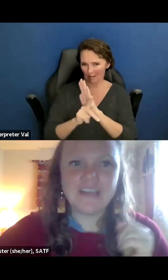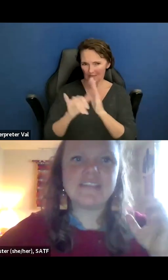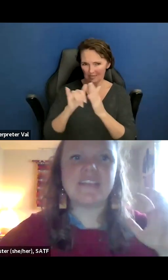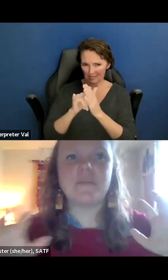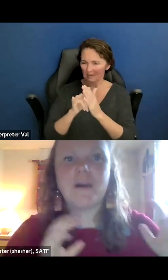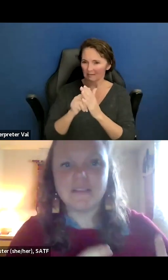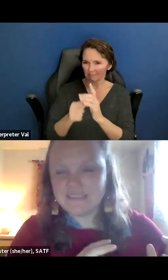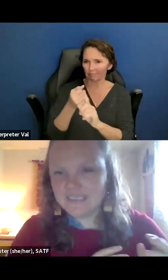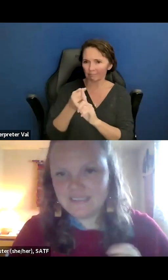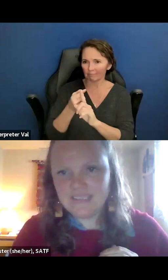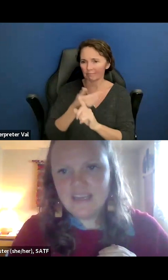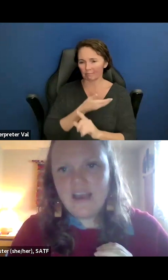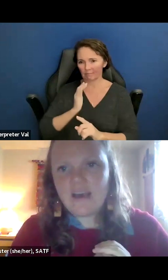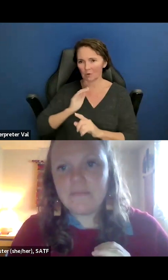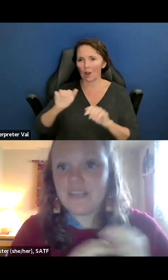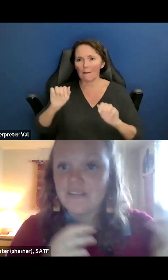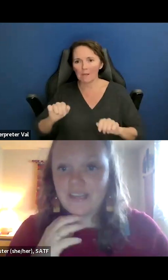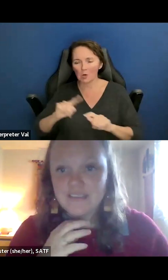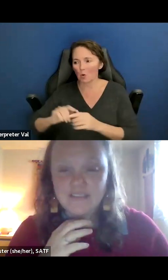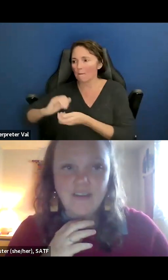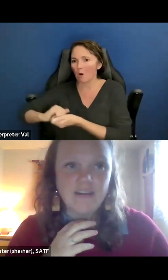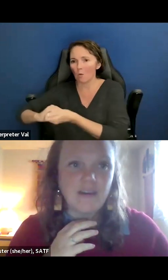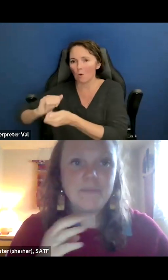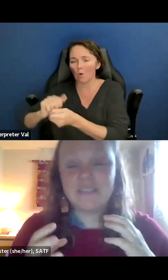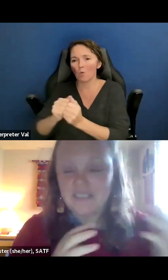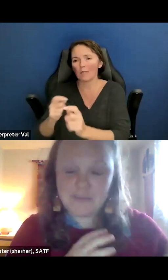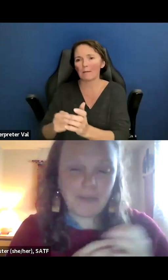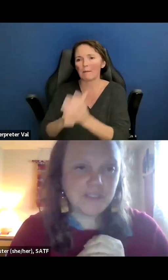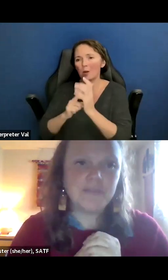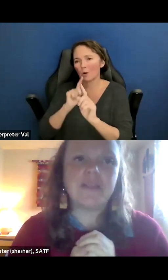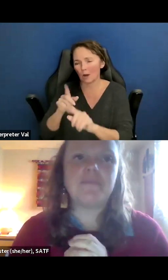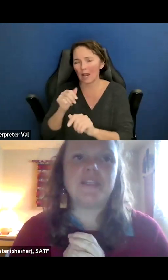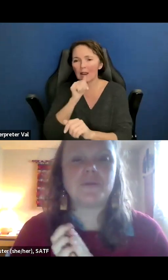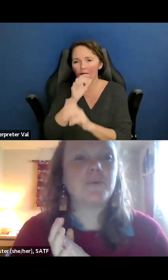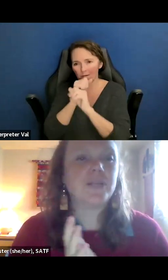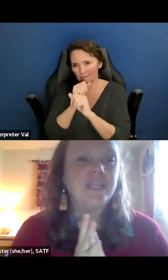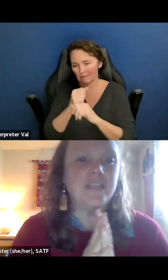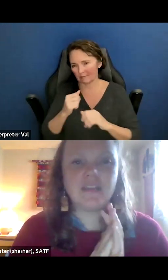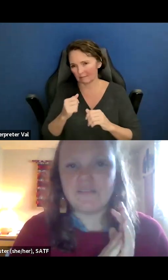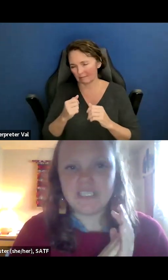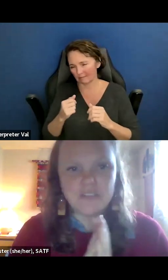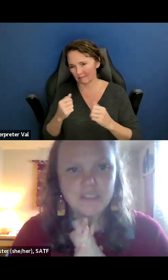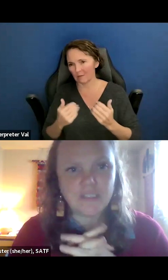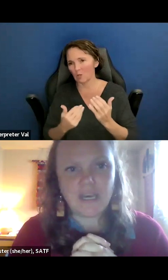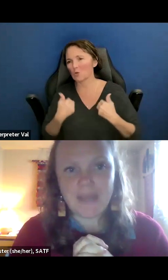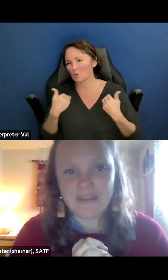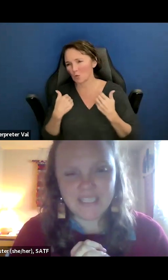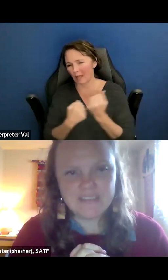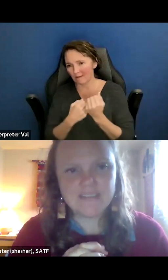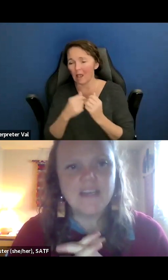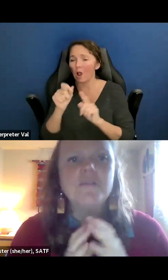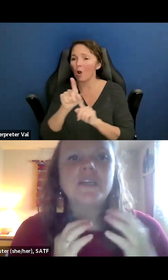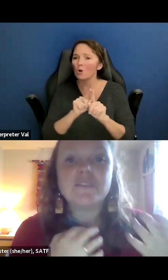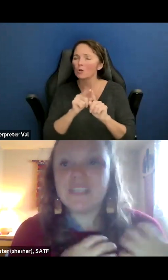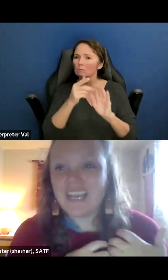of laws and policies that affect our ability to partner with mandatory reporting and confidential